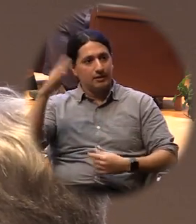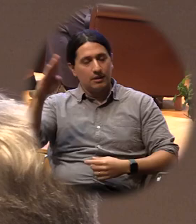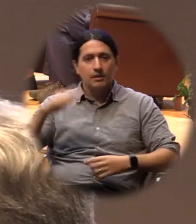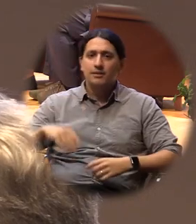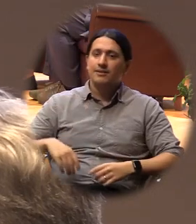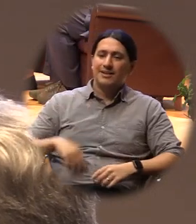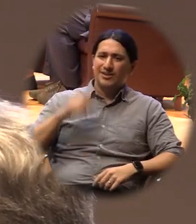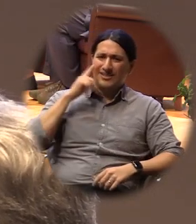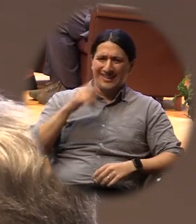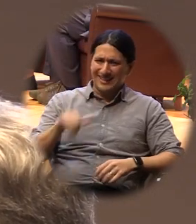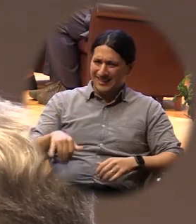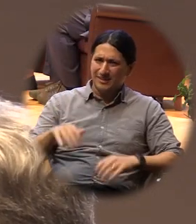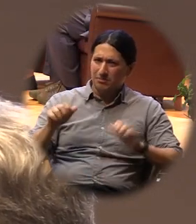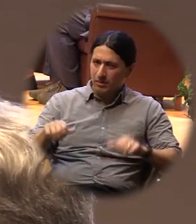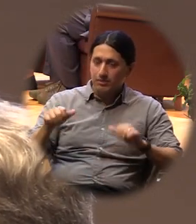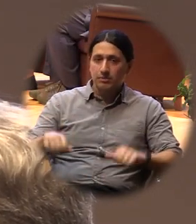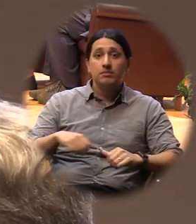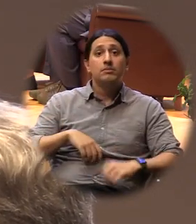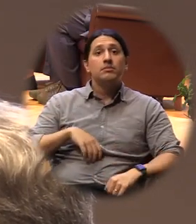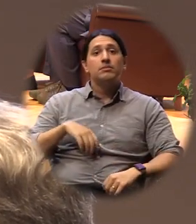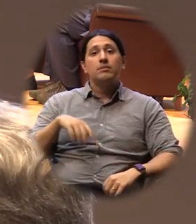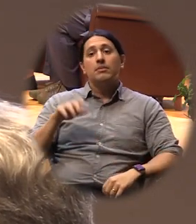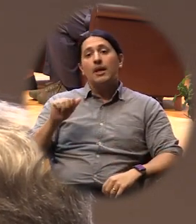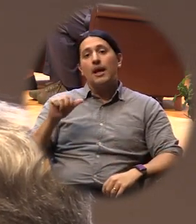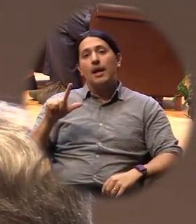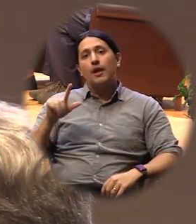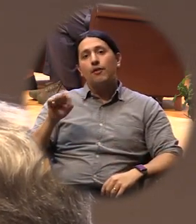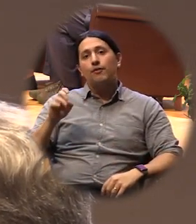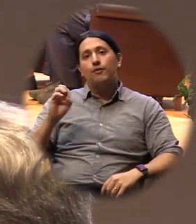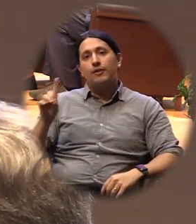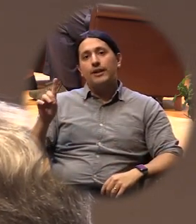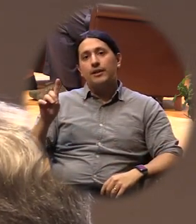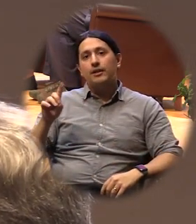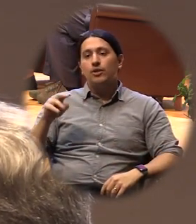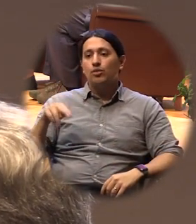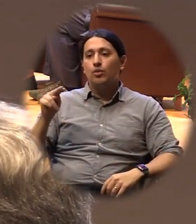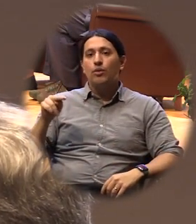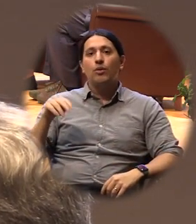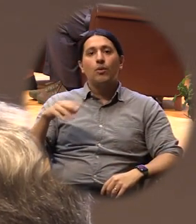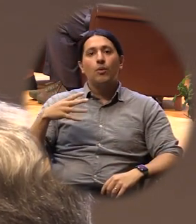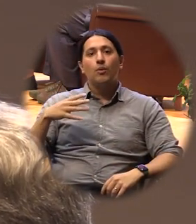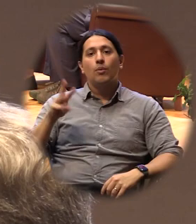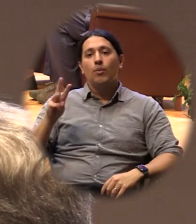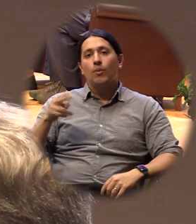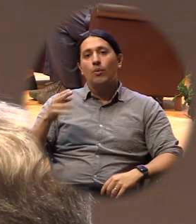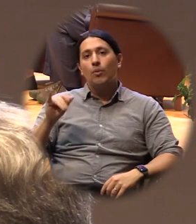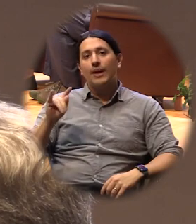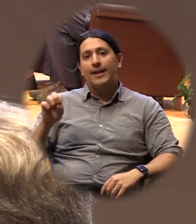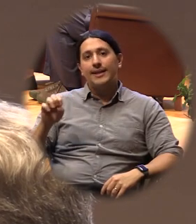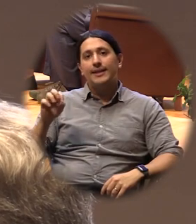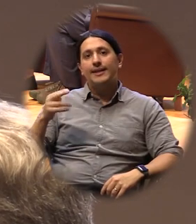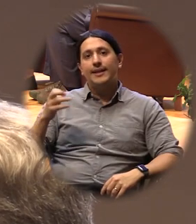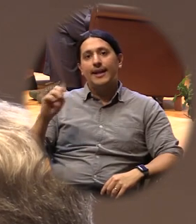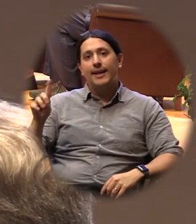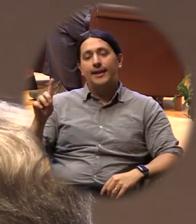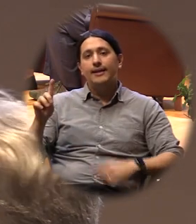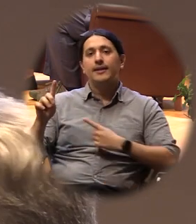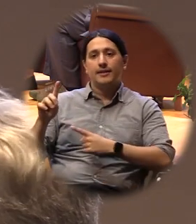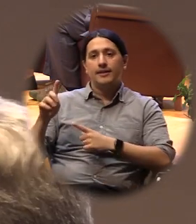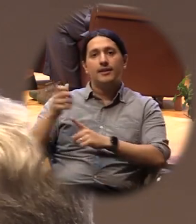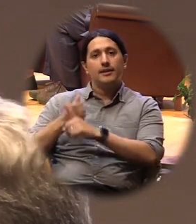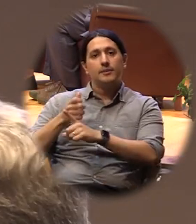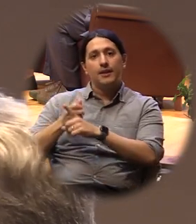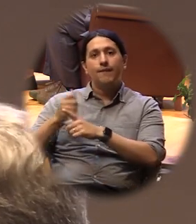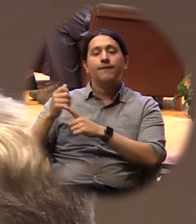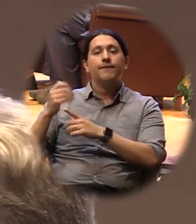from Alfred North Whitehead, who was a physicist. And so it's definitely possible